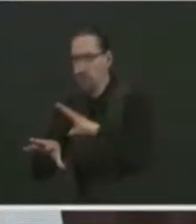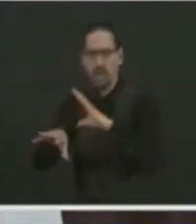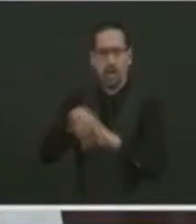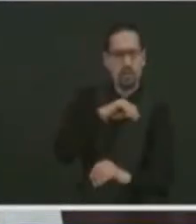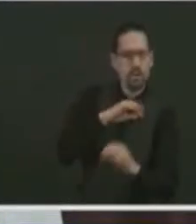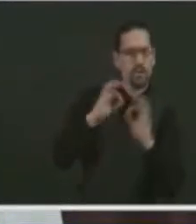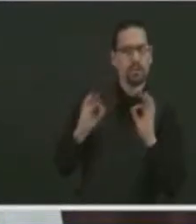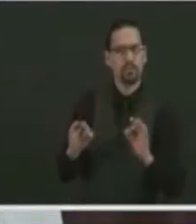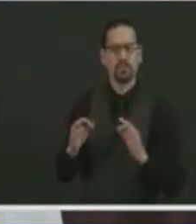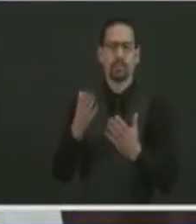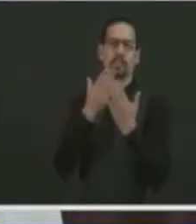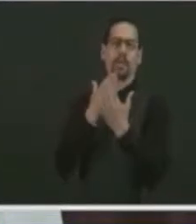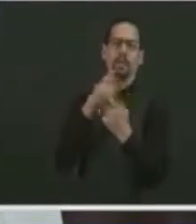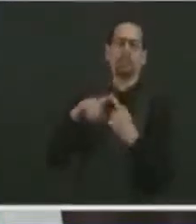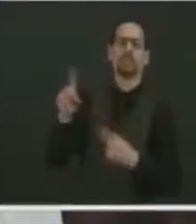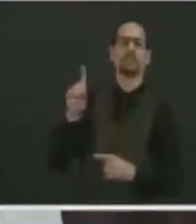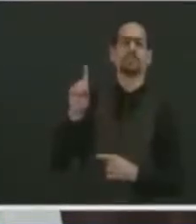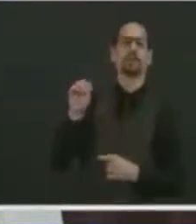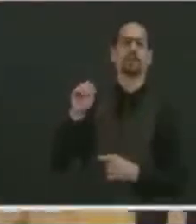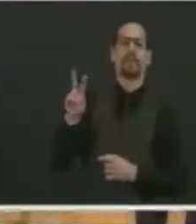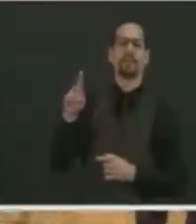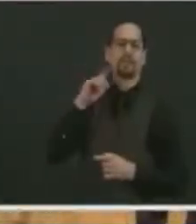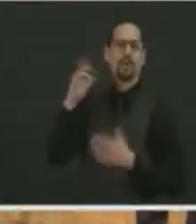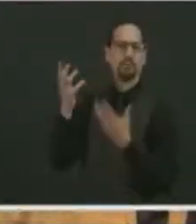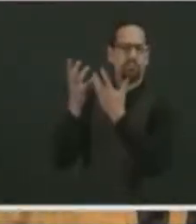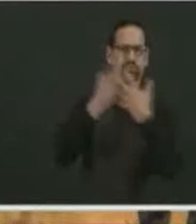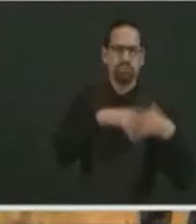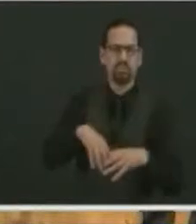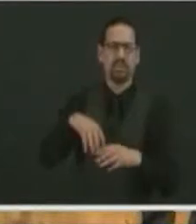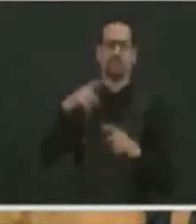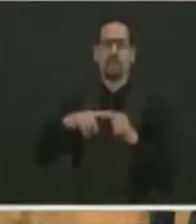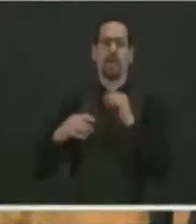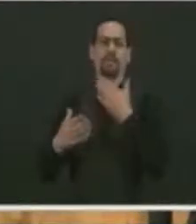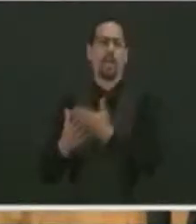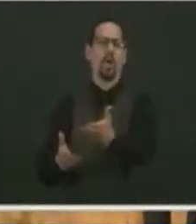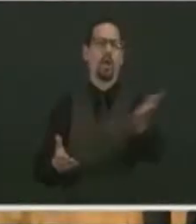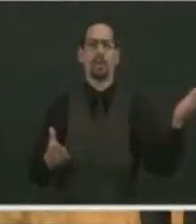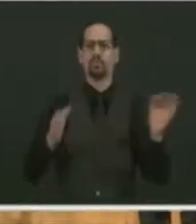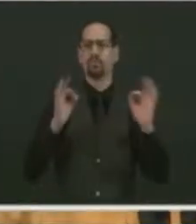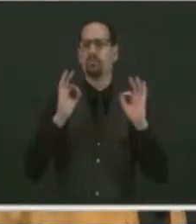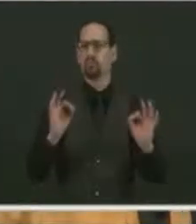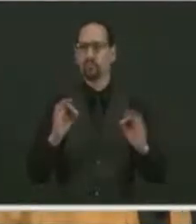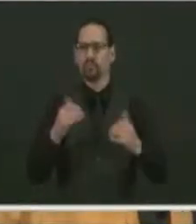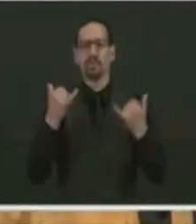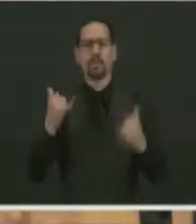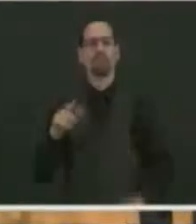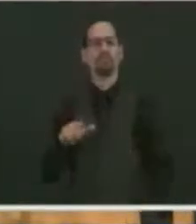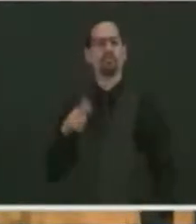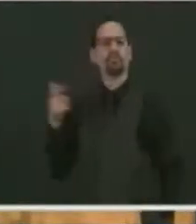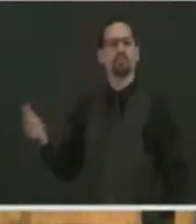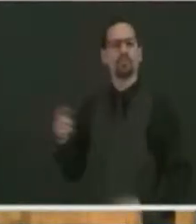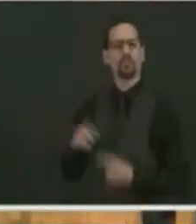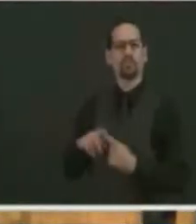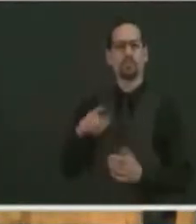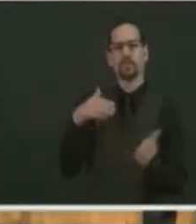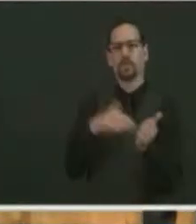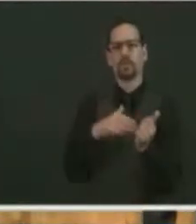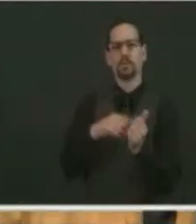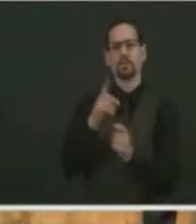Rhode Islanders for your patience. So I'm going to turn it over to Dr. Alexander Scott and come back to answer your